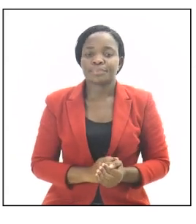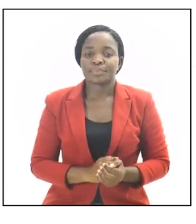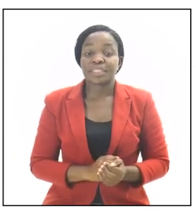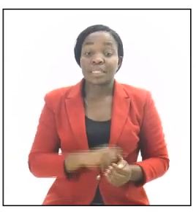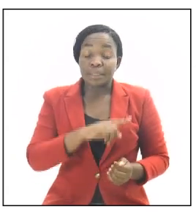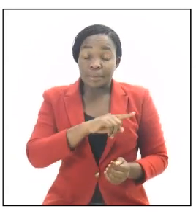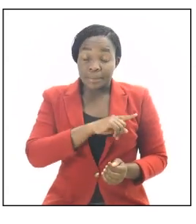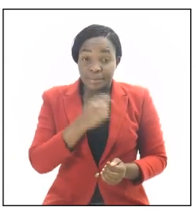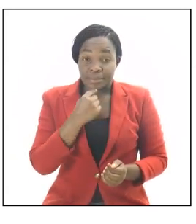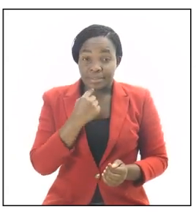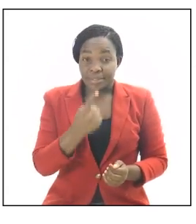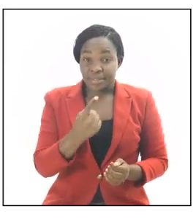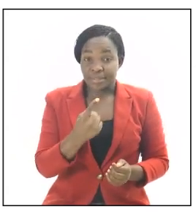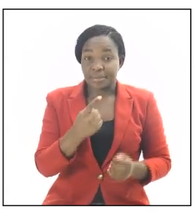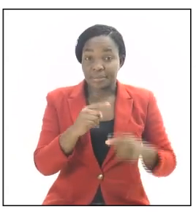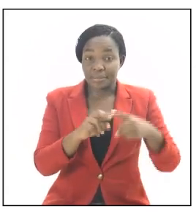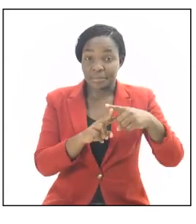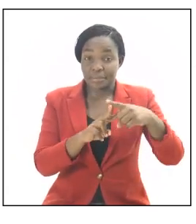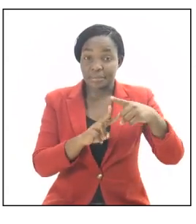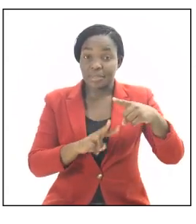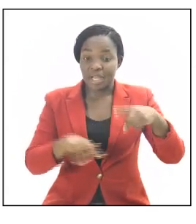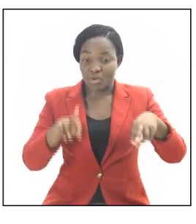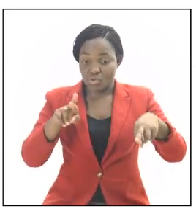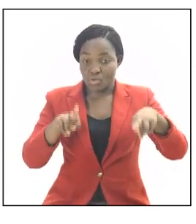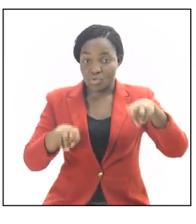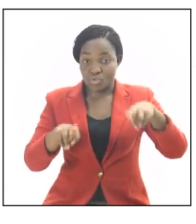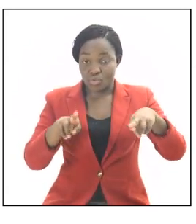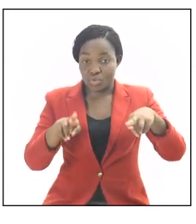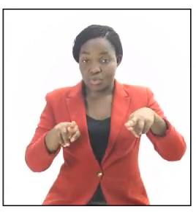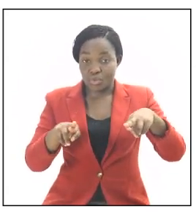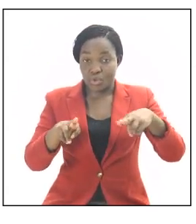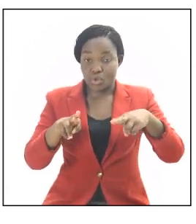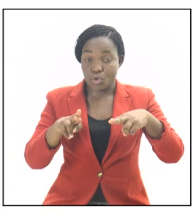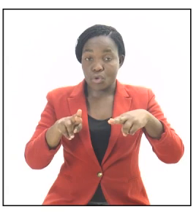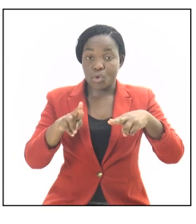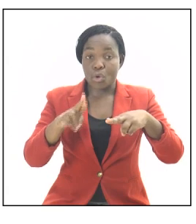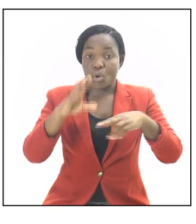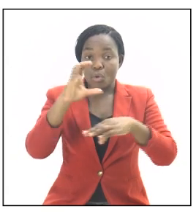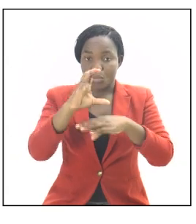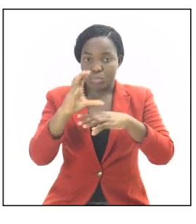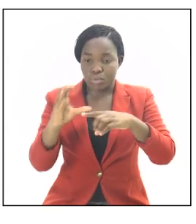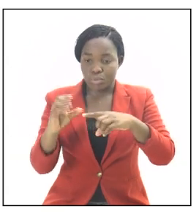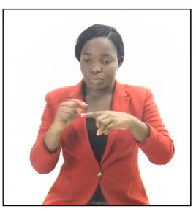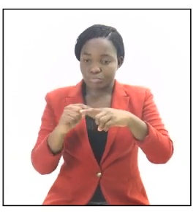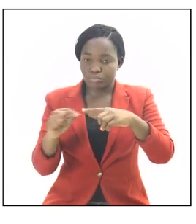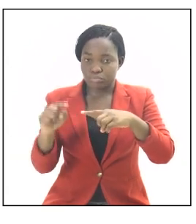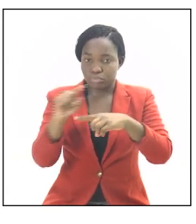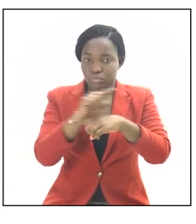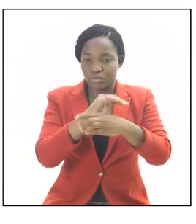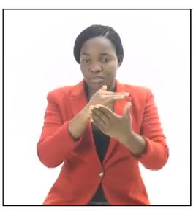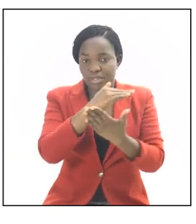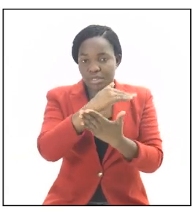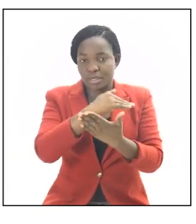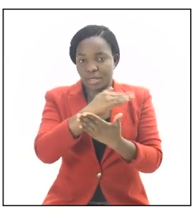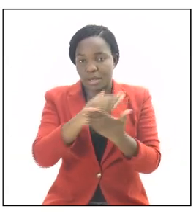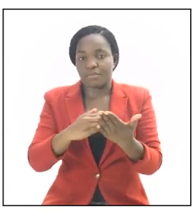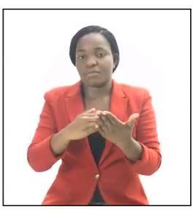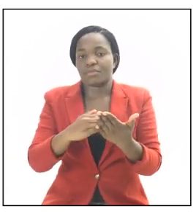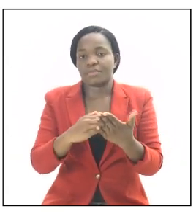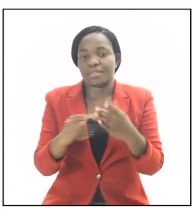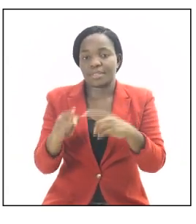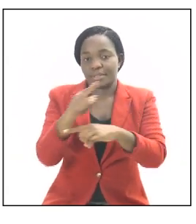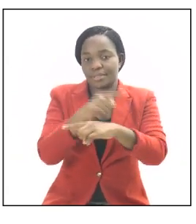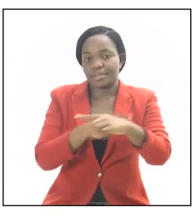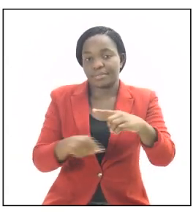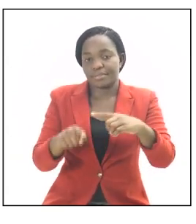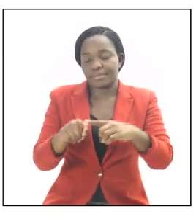say that pi is the ratio of the circumference to the diameter of a circle. When you divide